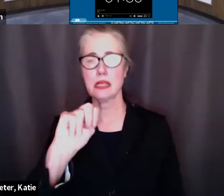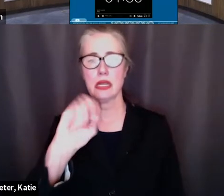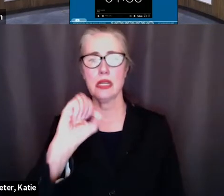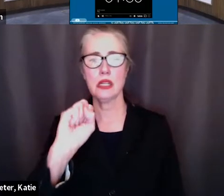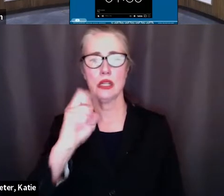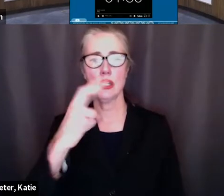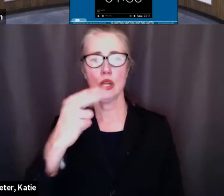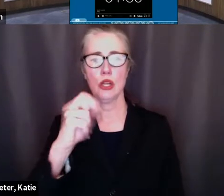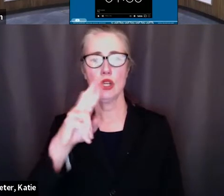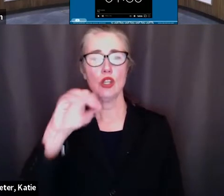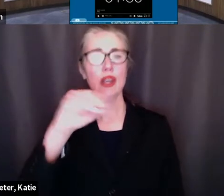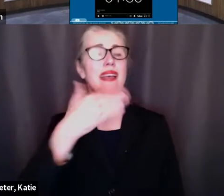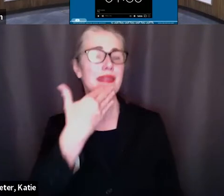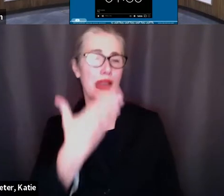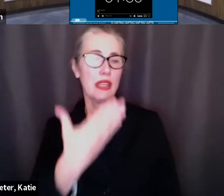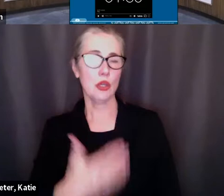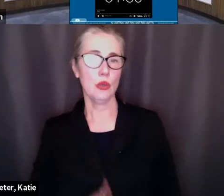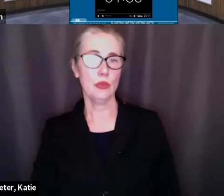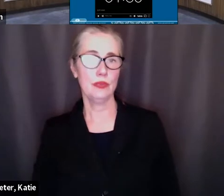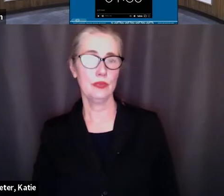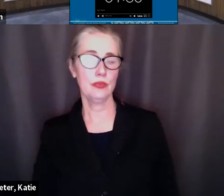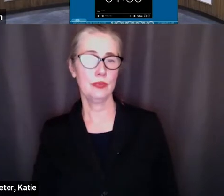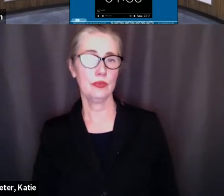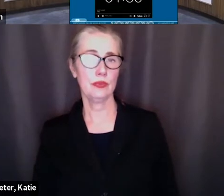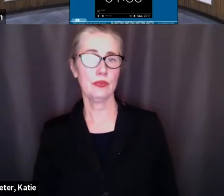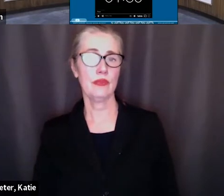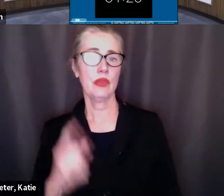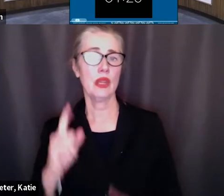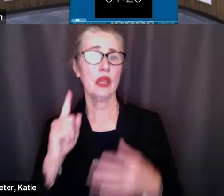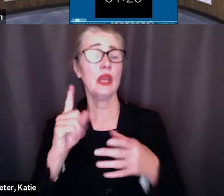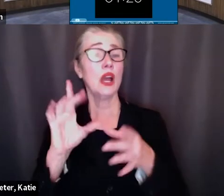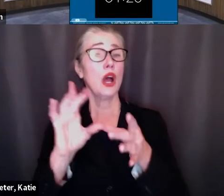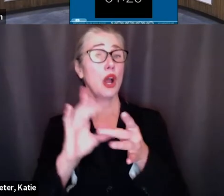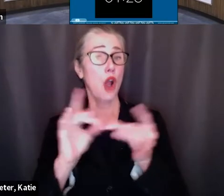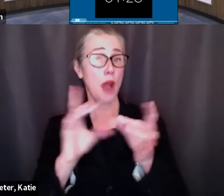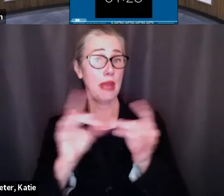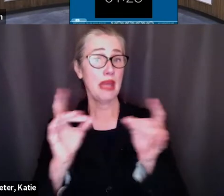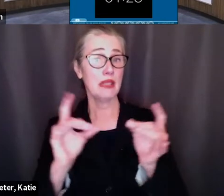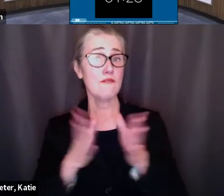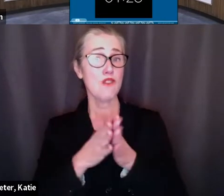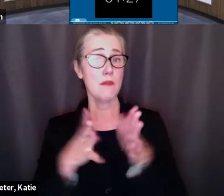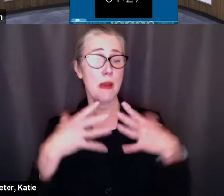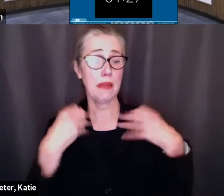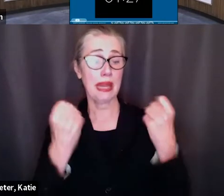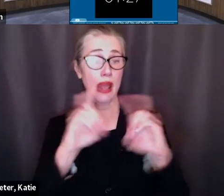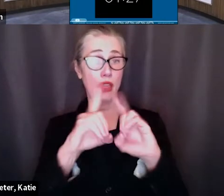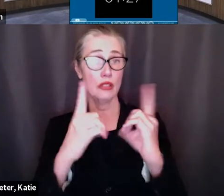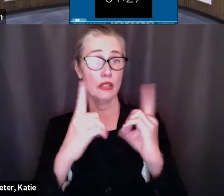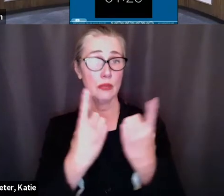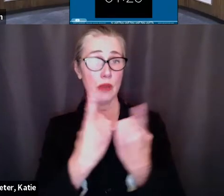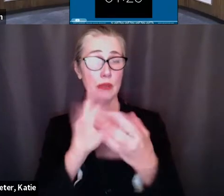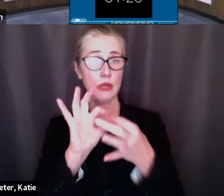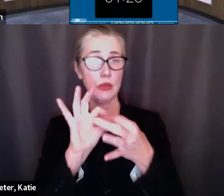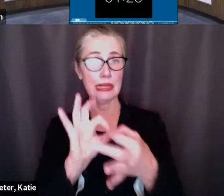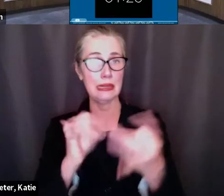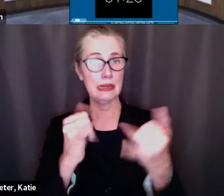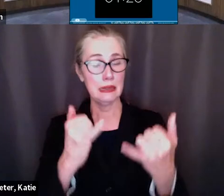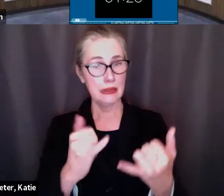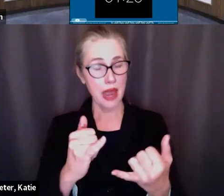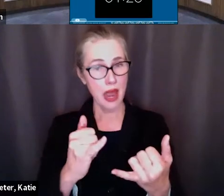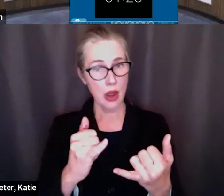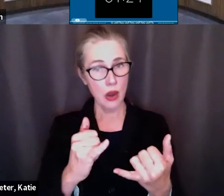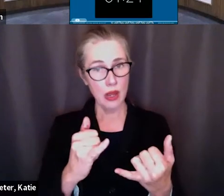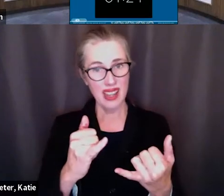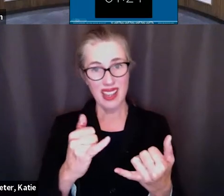thank you very much the comment from public health about now they're finding out that